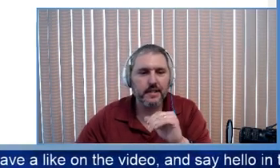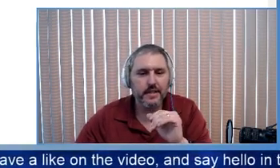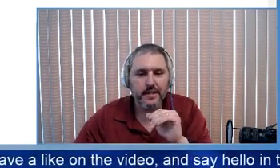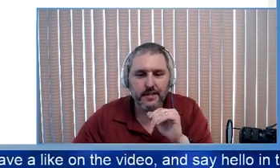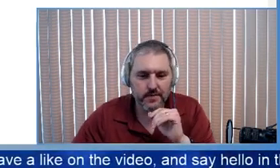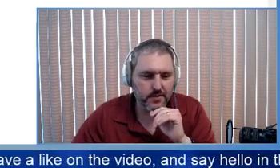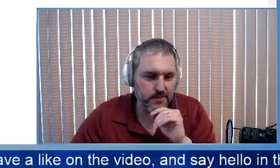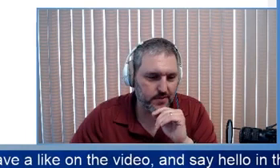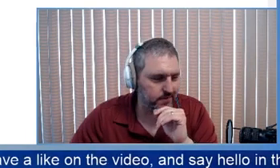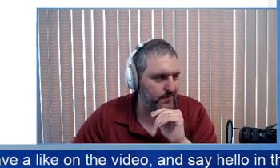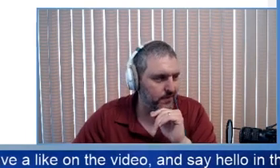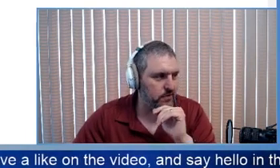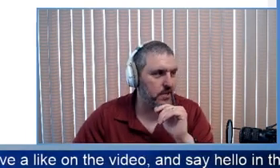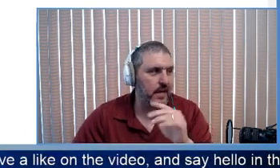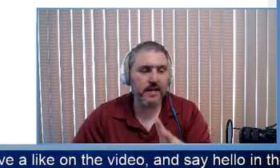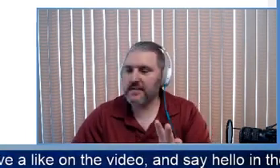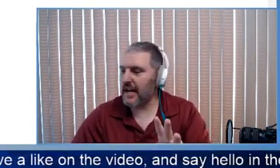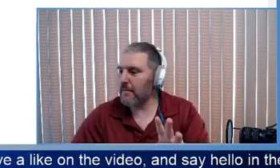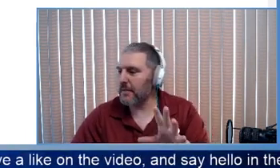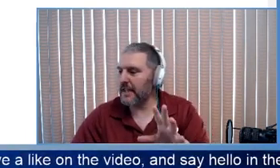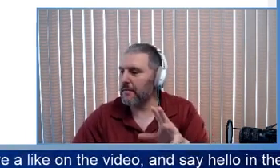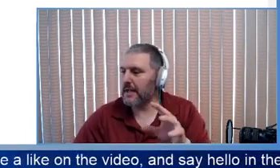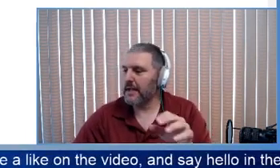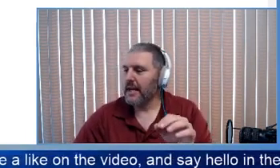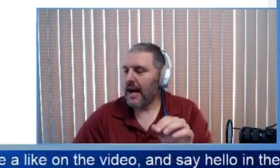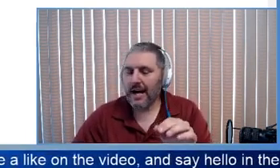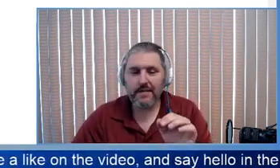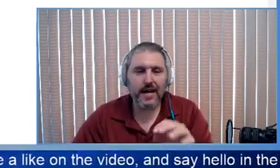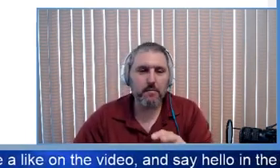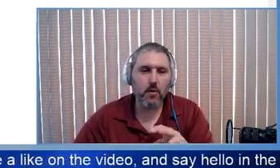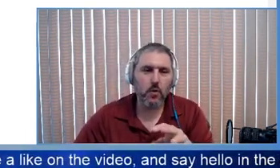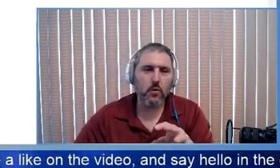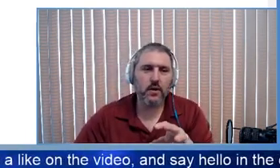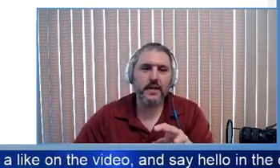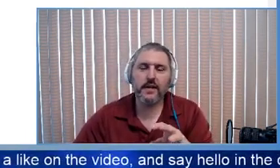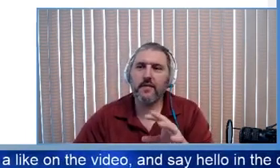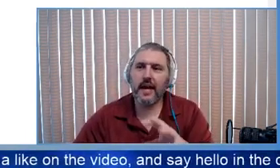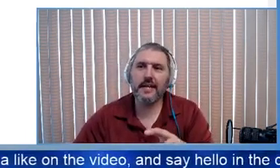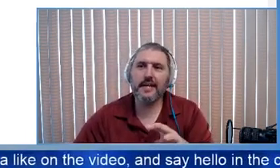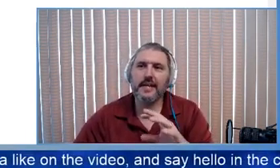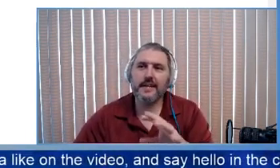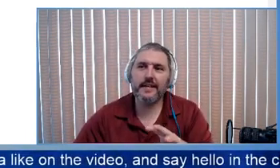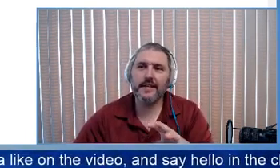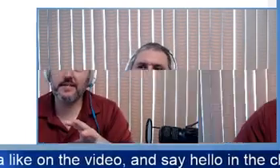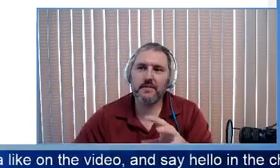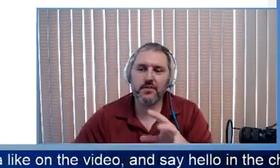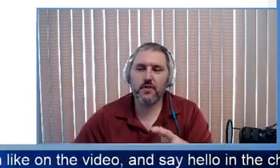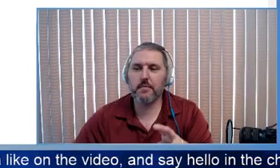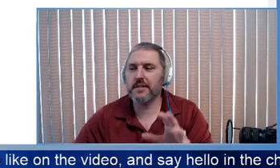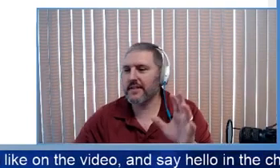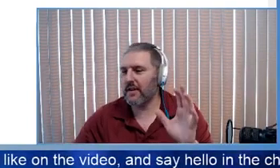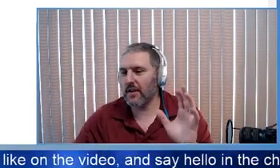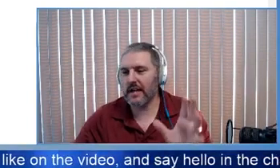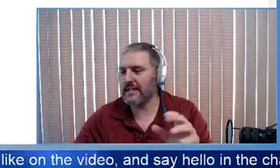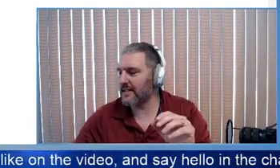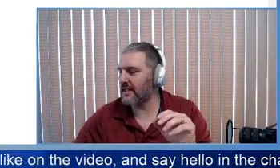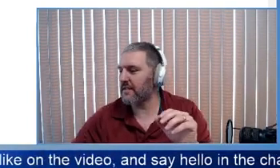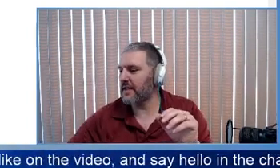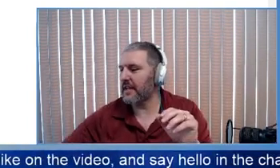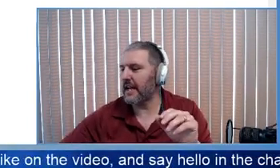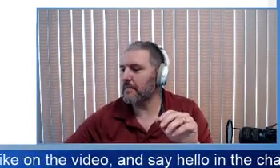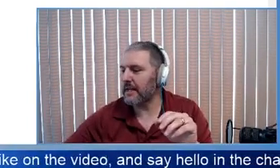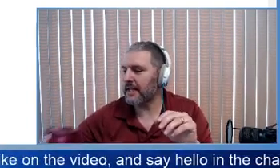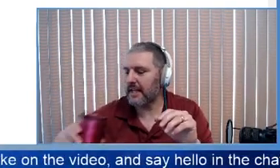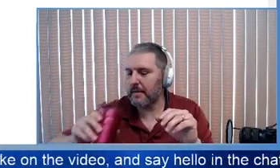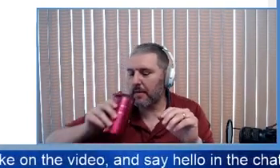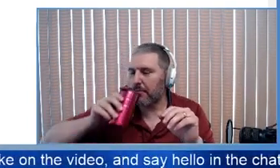happen. There's not enough time. Believe me, I've got more work here of editing and things of sermons and all kinds of stuff